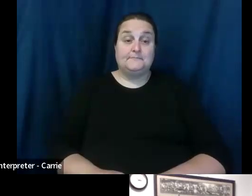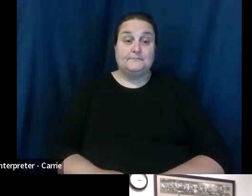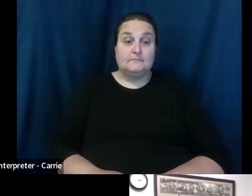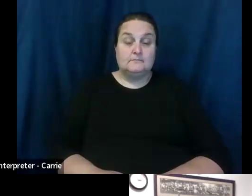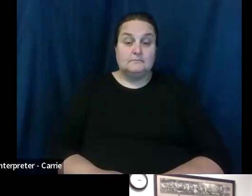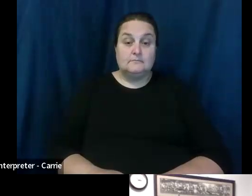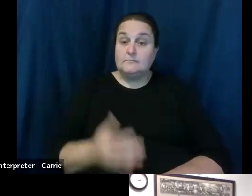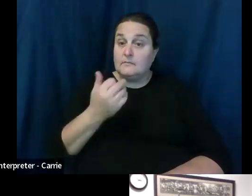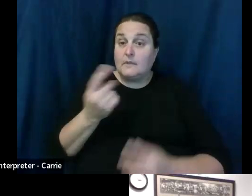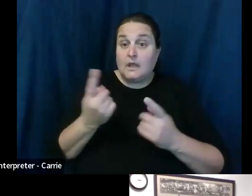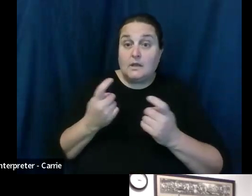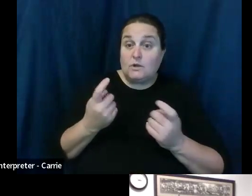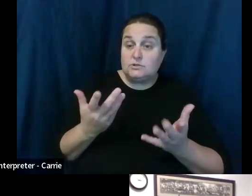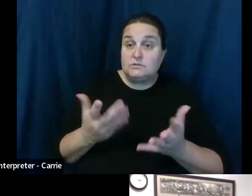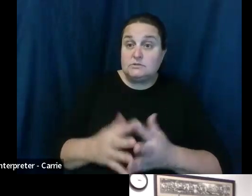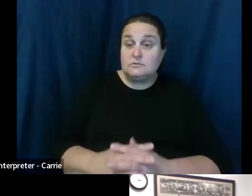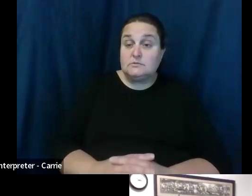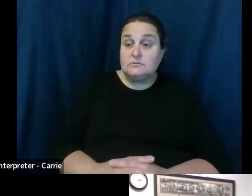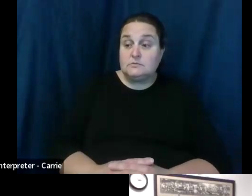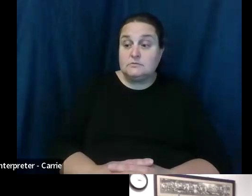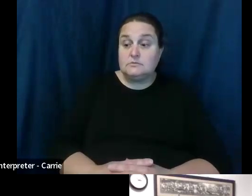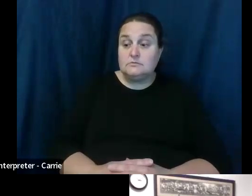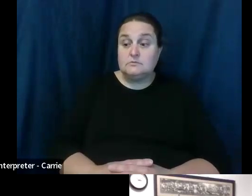Does anybody have any questions?